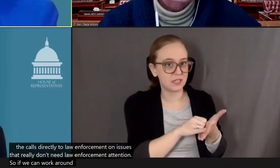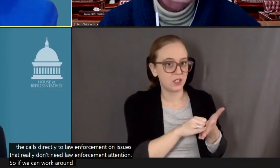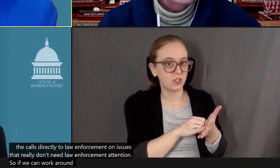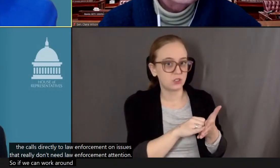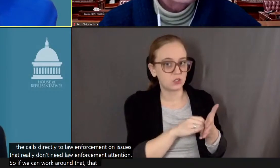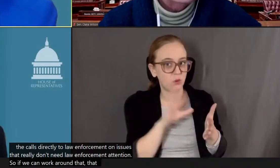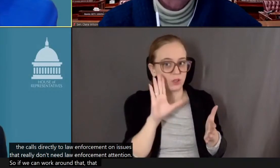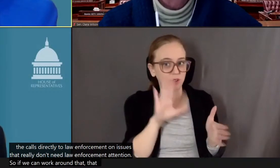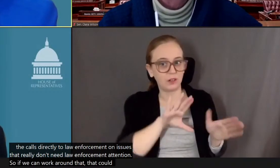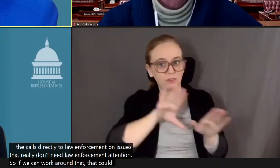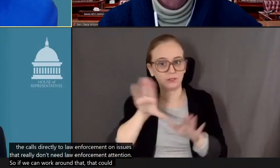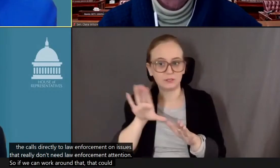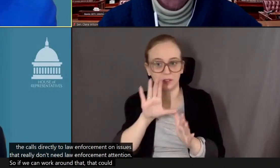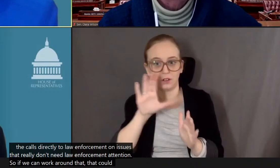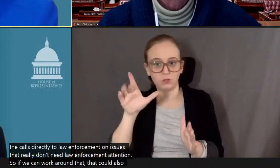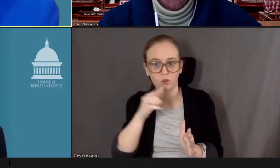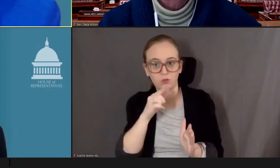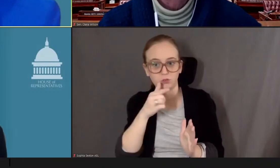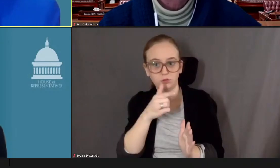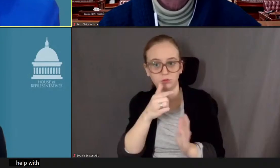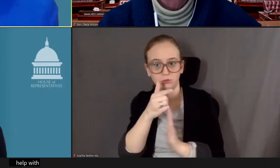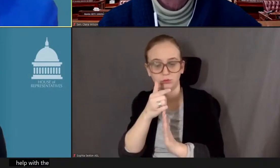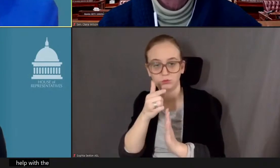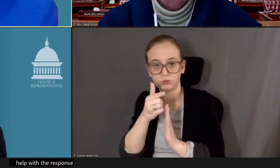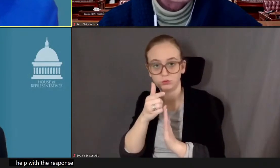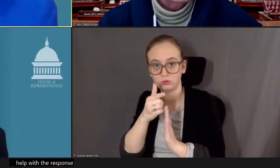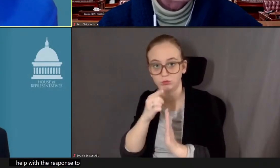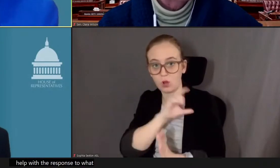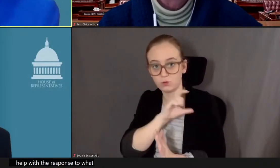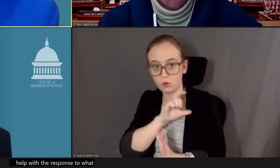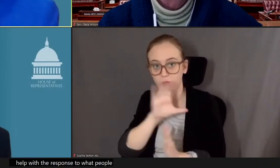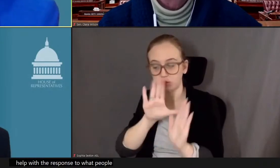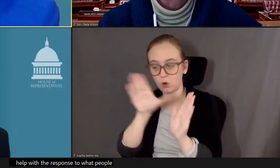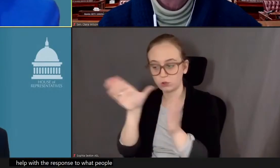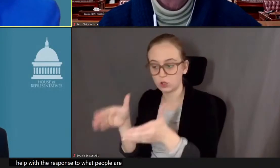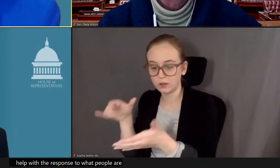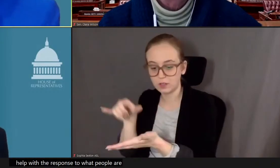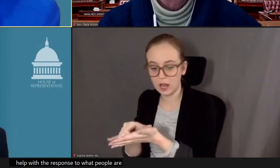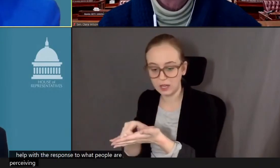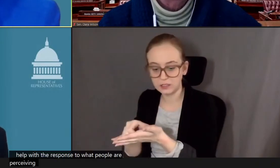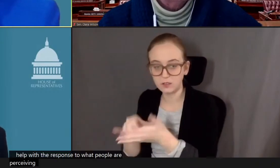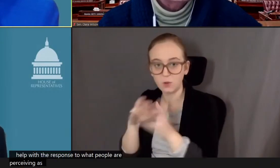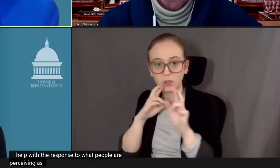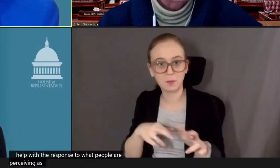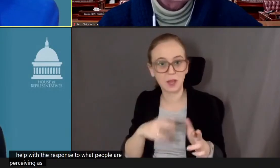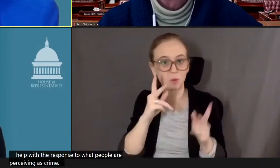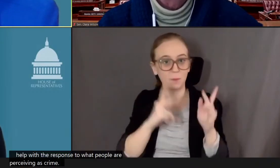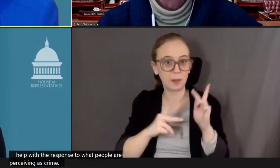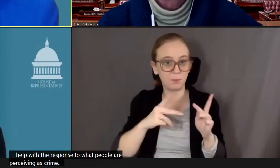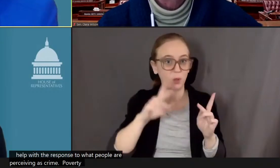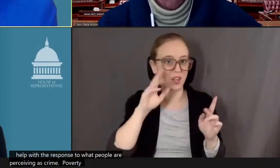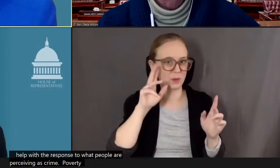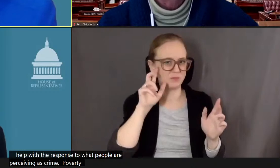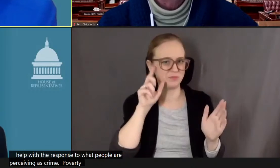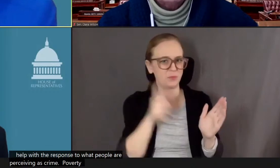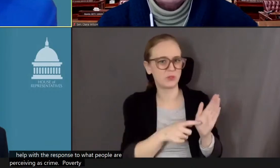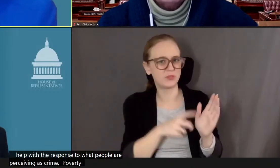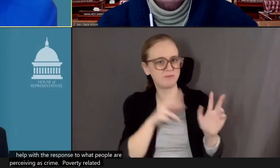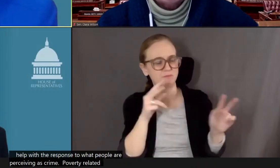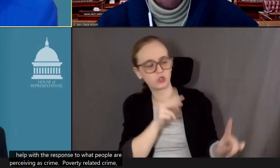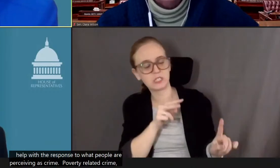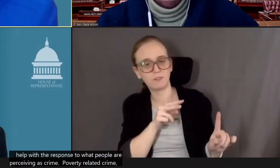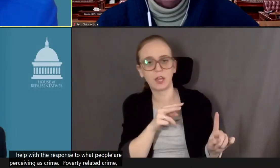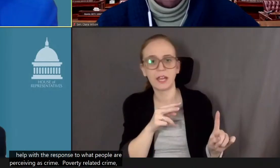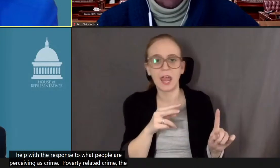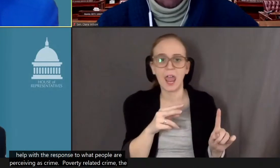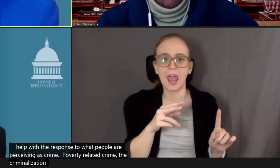also help with the response to what people are perceiving as crime. Poverty-related crimes, the criminalization of